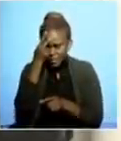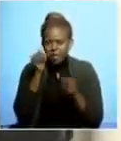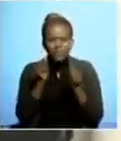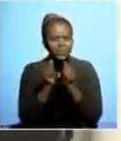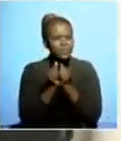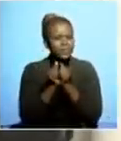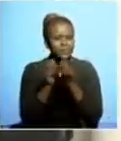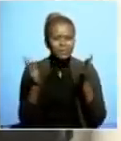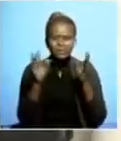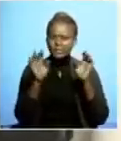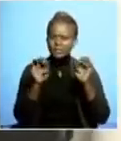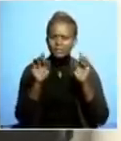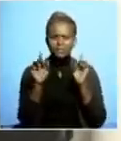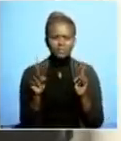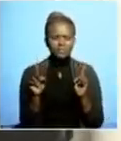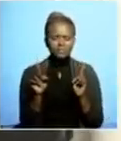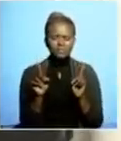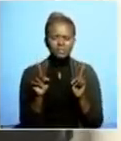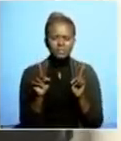without education.